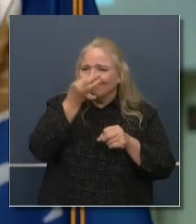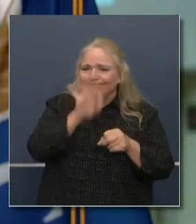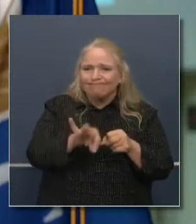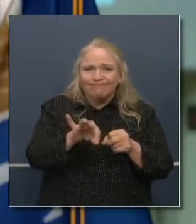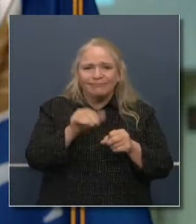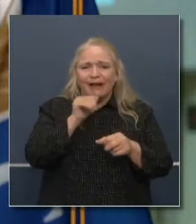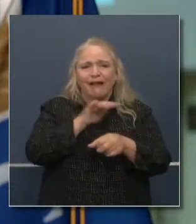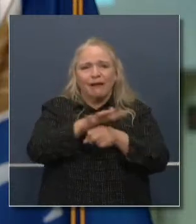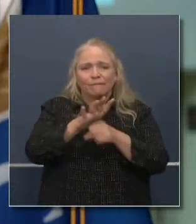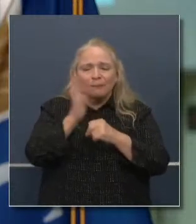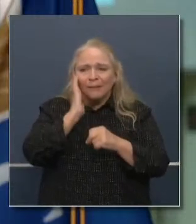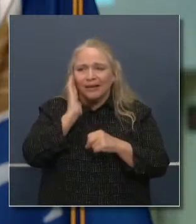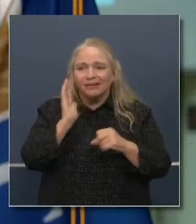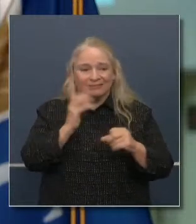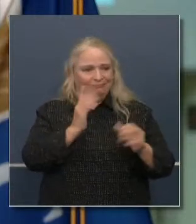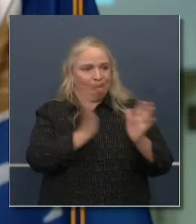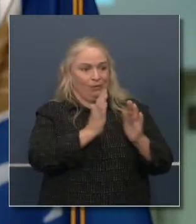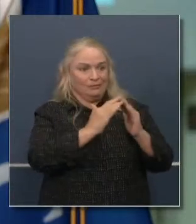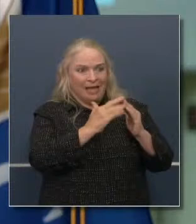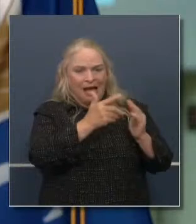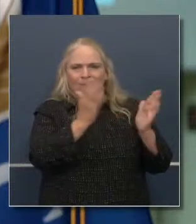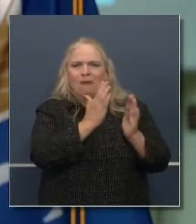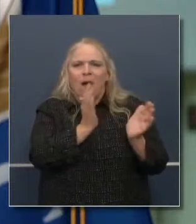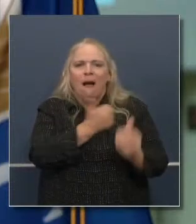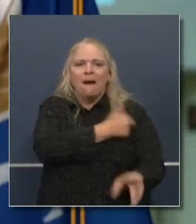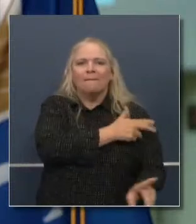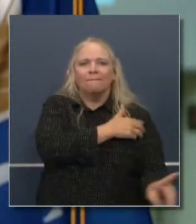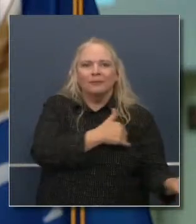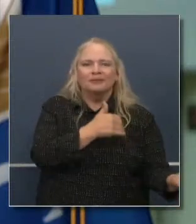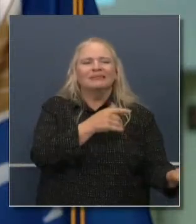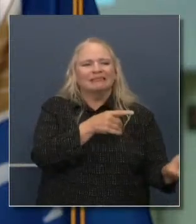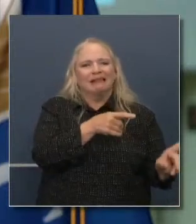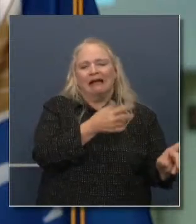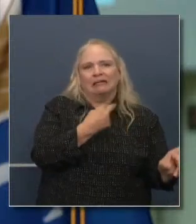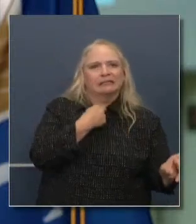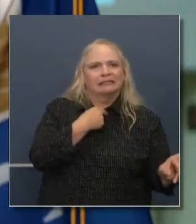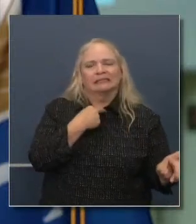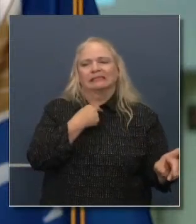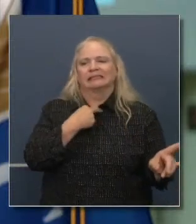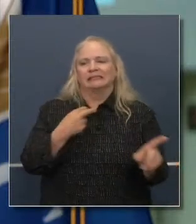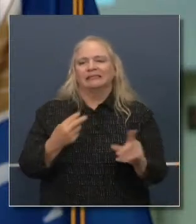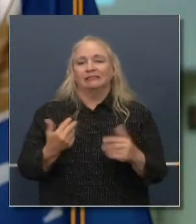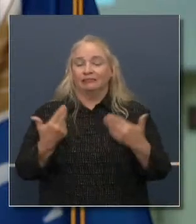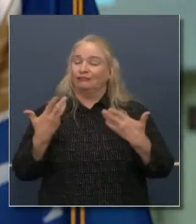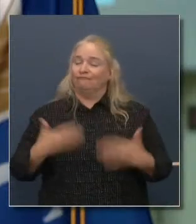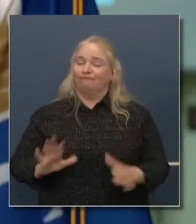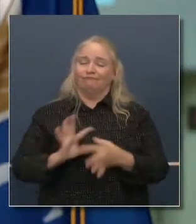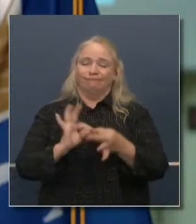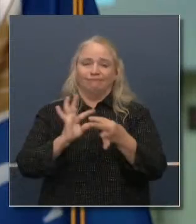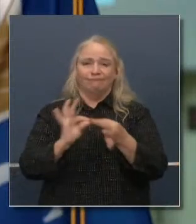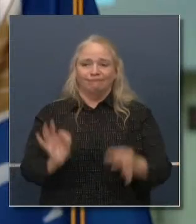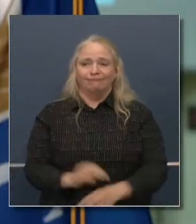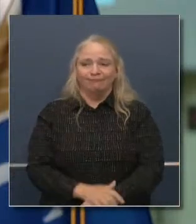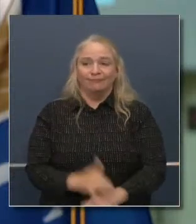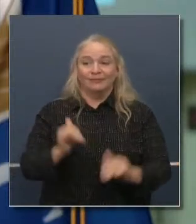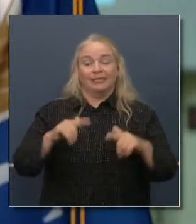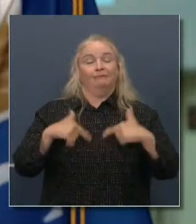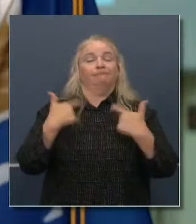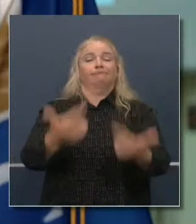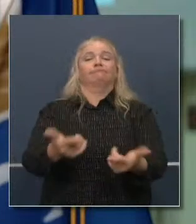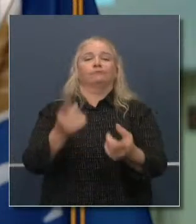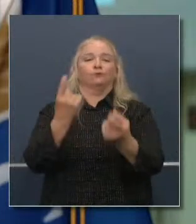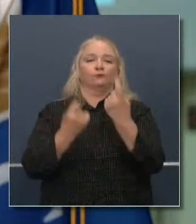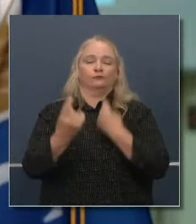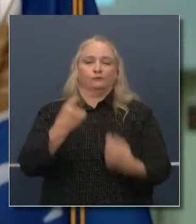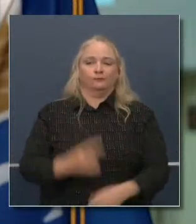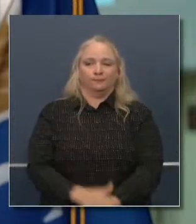are announcing and advancing today. So with that, as always, happy to take any questions. And again,